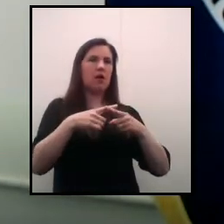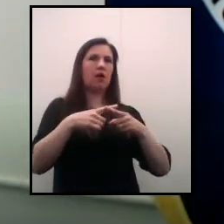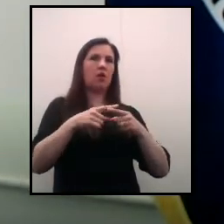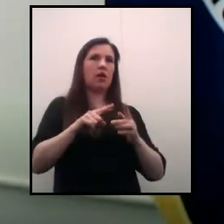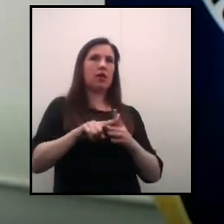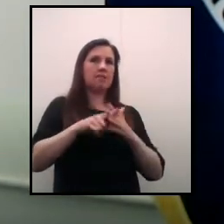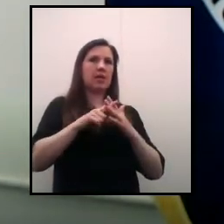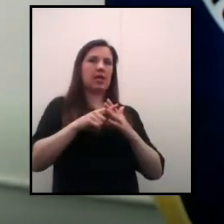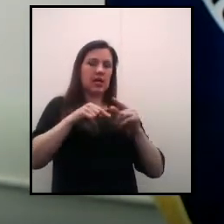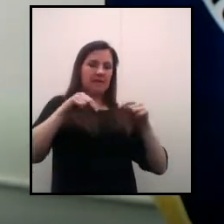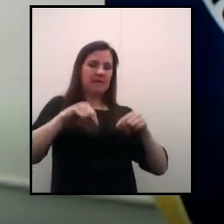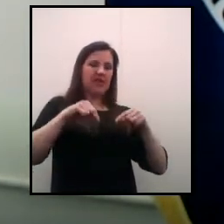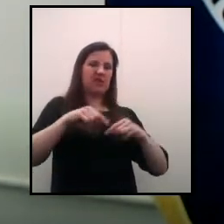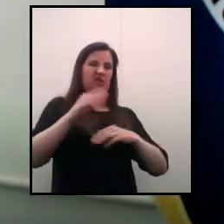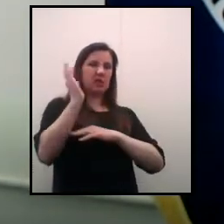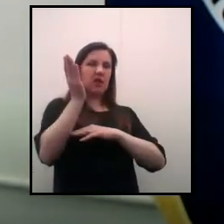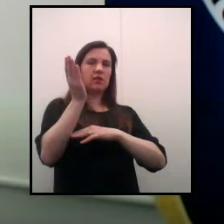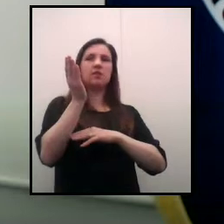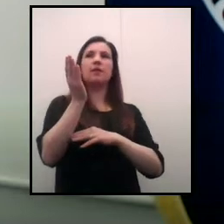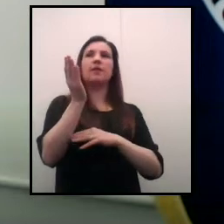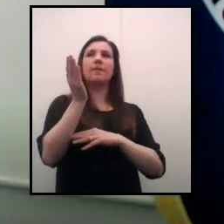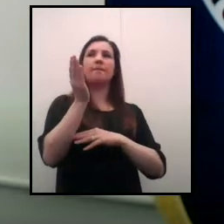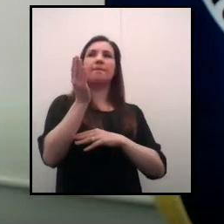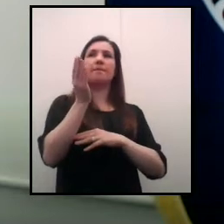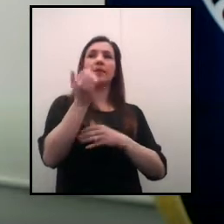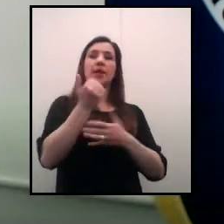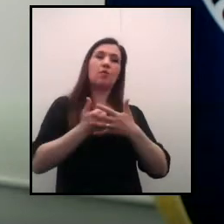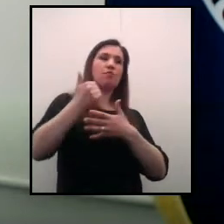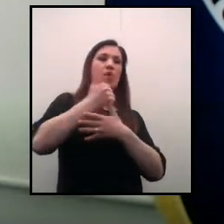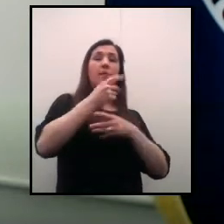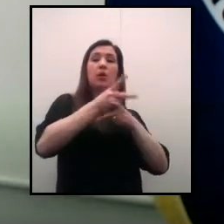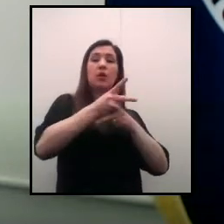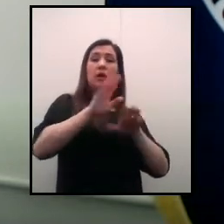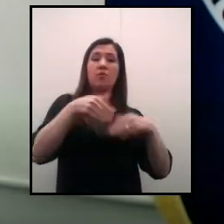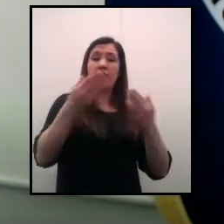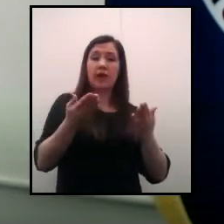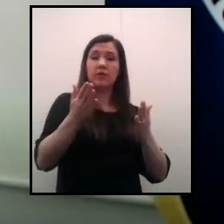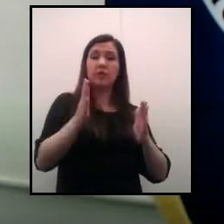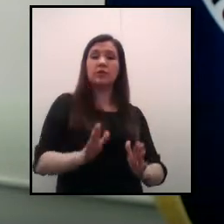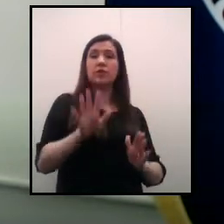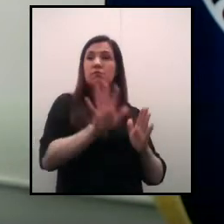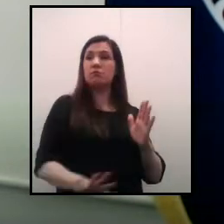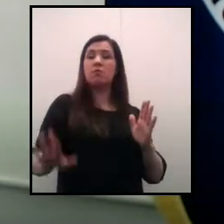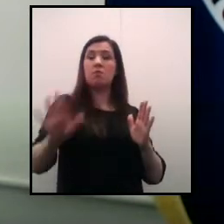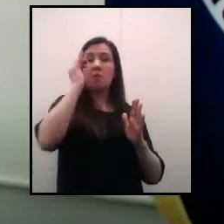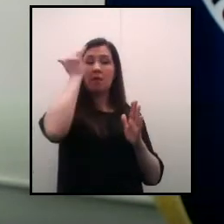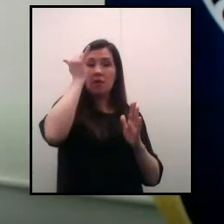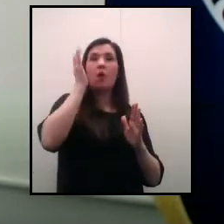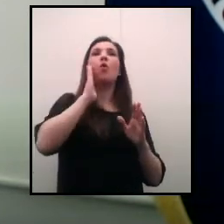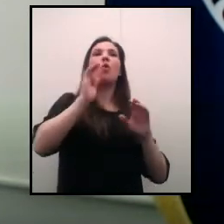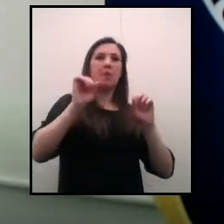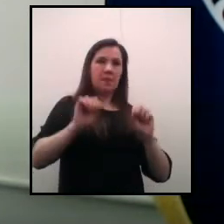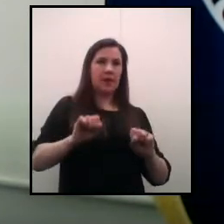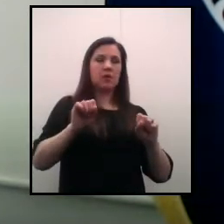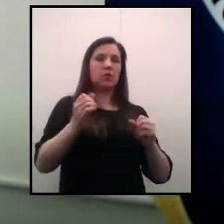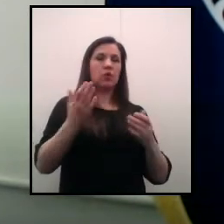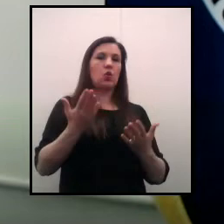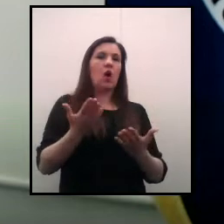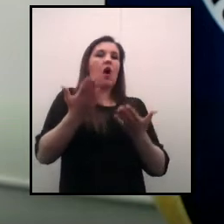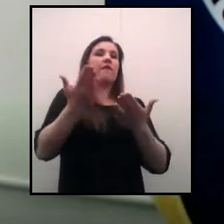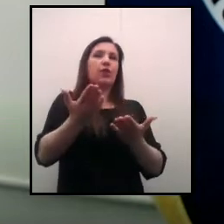this cast, that primary care providers throughout the city of Buffalo are going to be able to